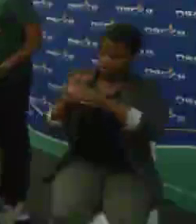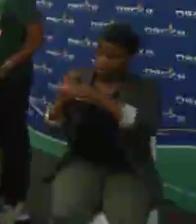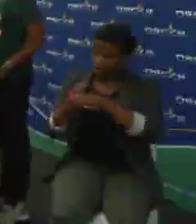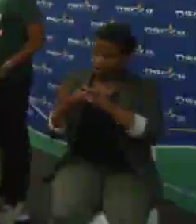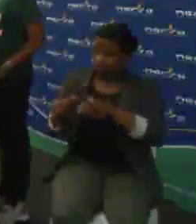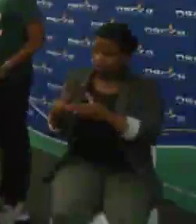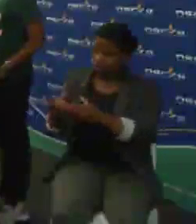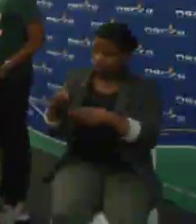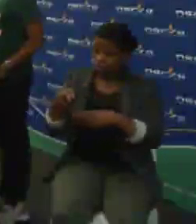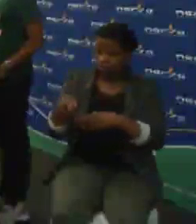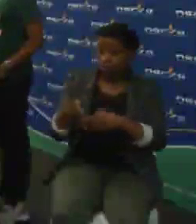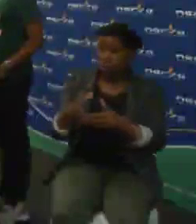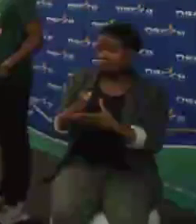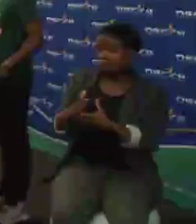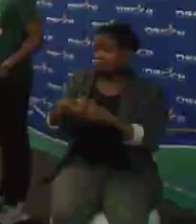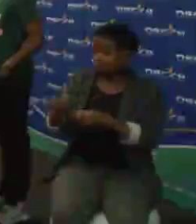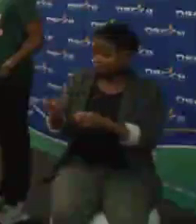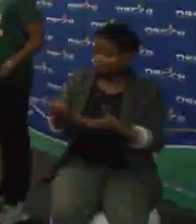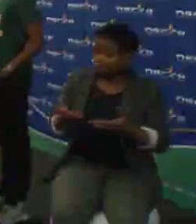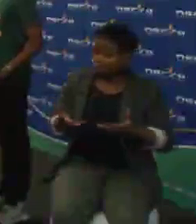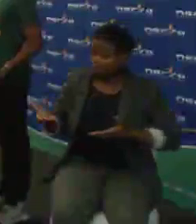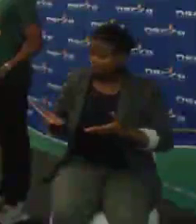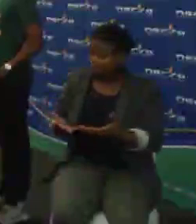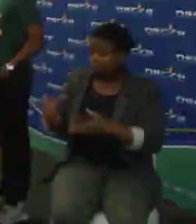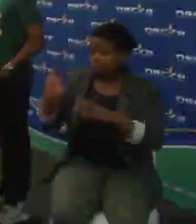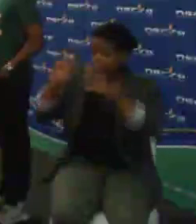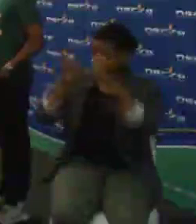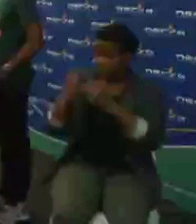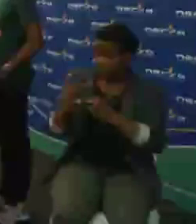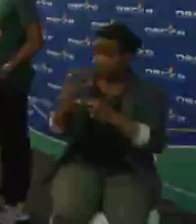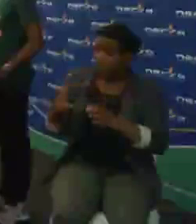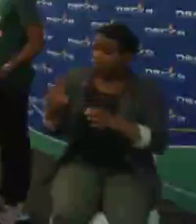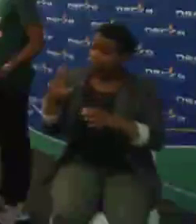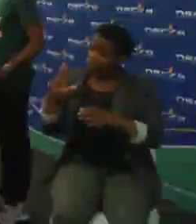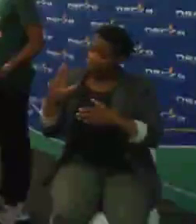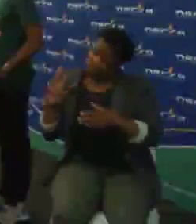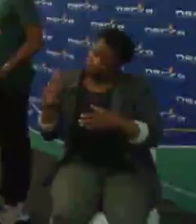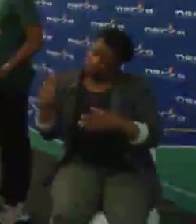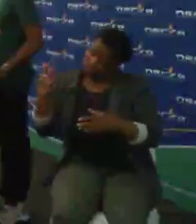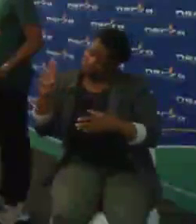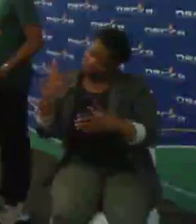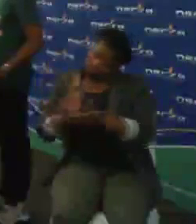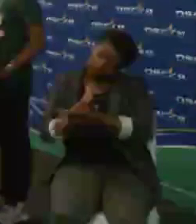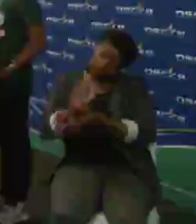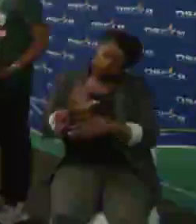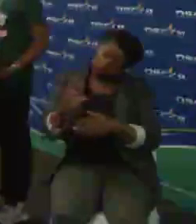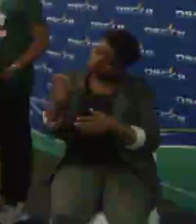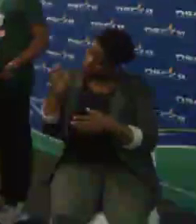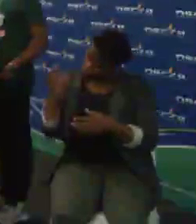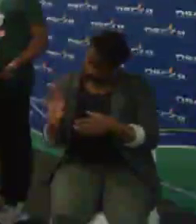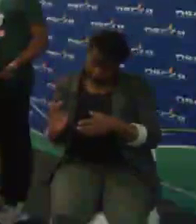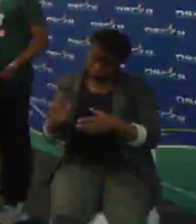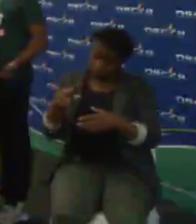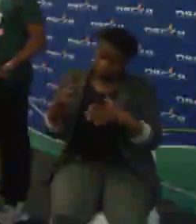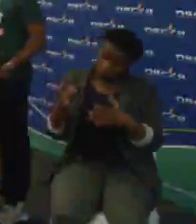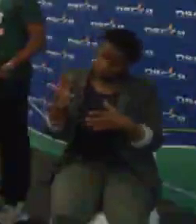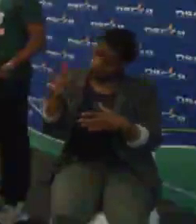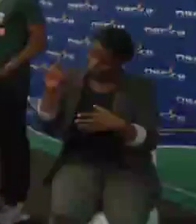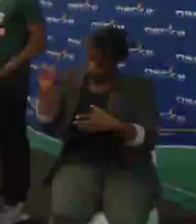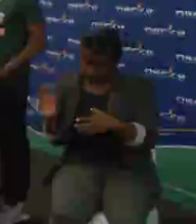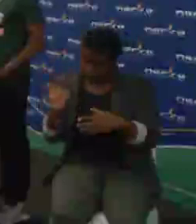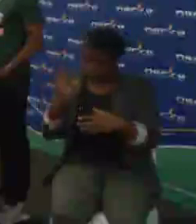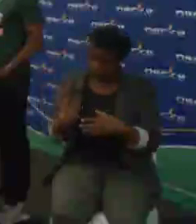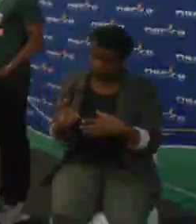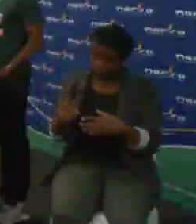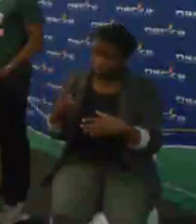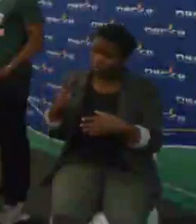they get service from ESCOM, whether it's from 18% to 20% to 30%. The reason we say this is because we believe